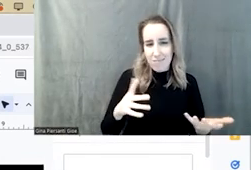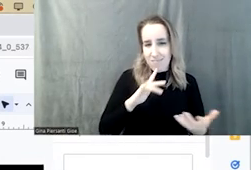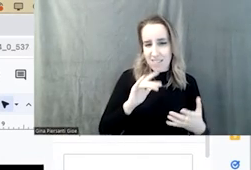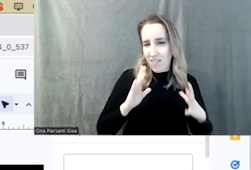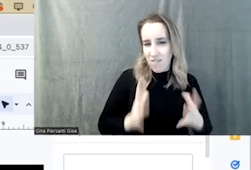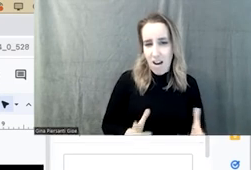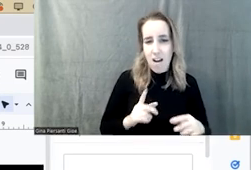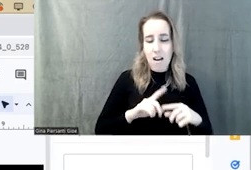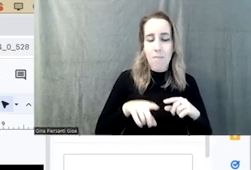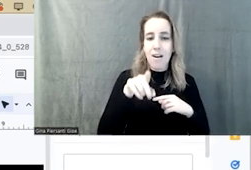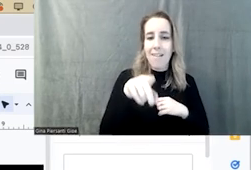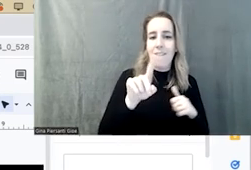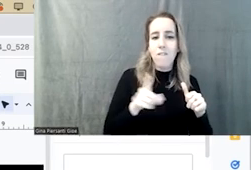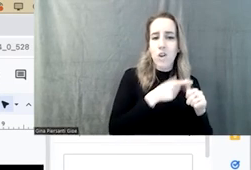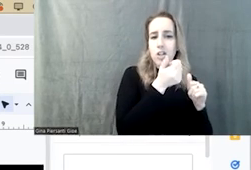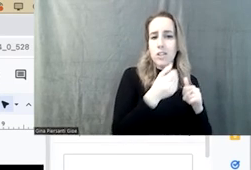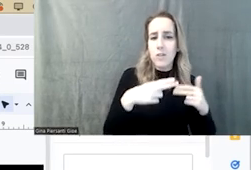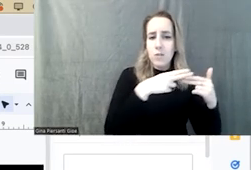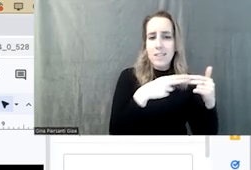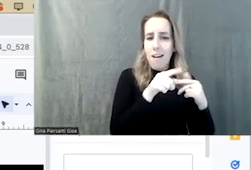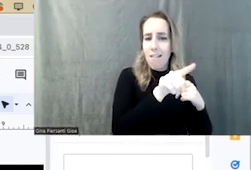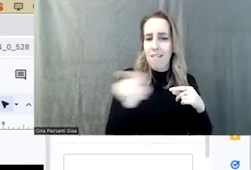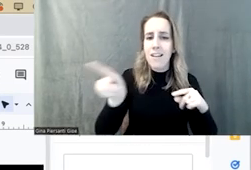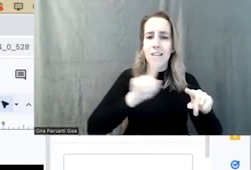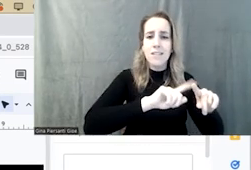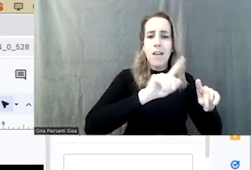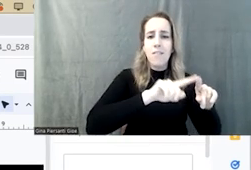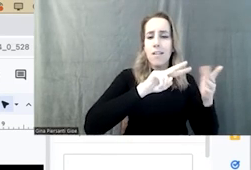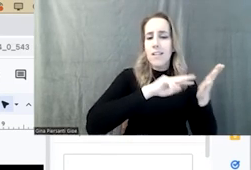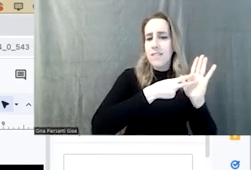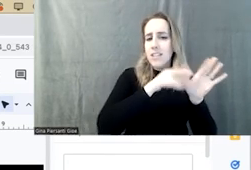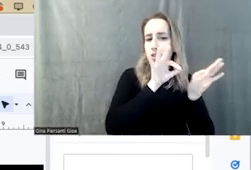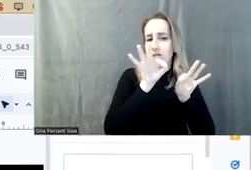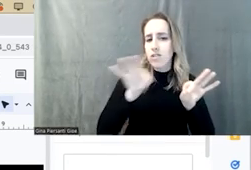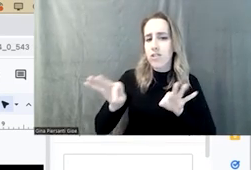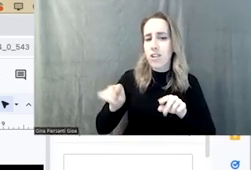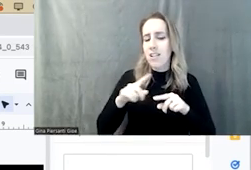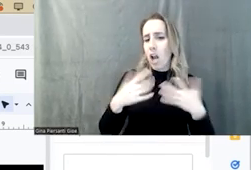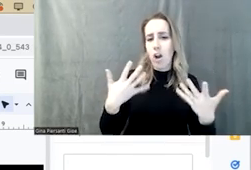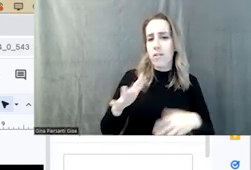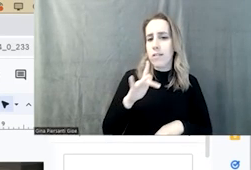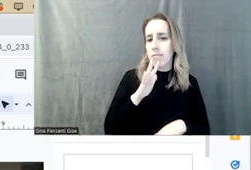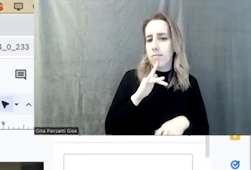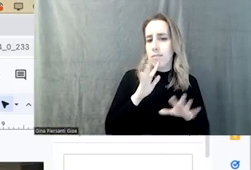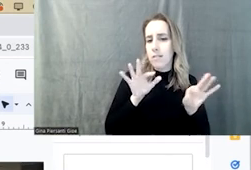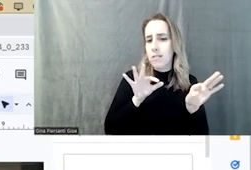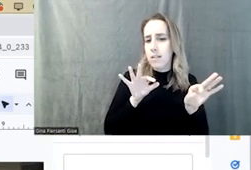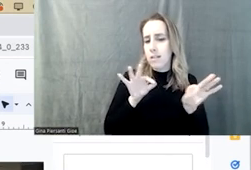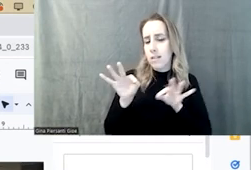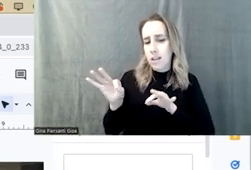first, it was kind of, I just had all of the definitions and I've read them all out. So you haven't missed anything.